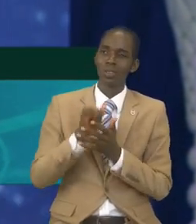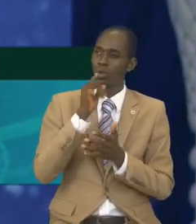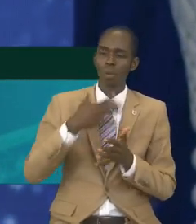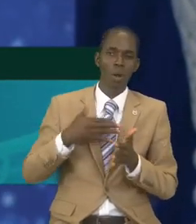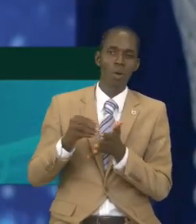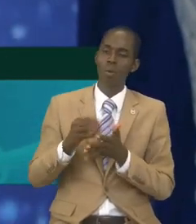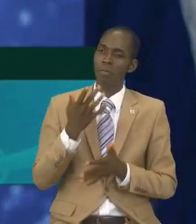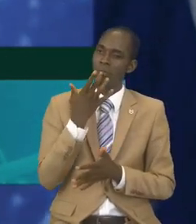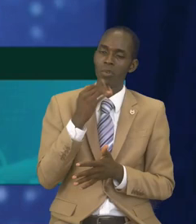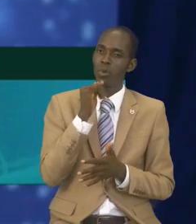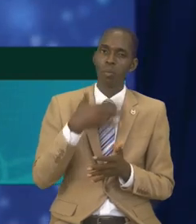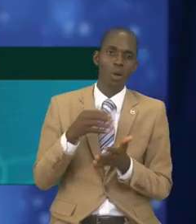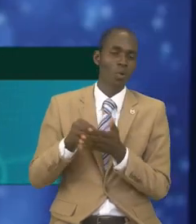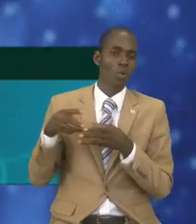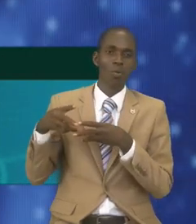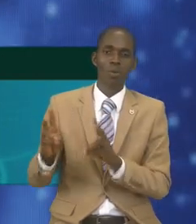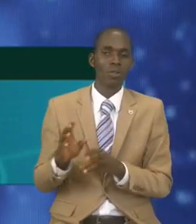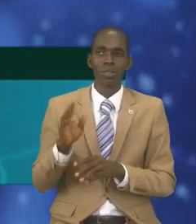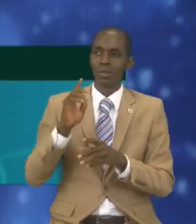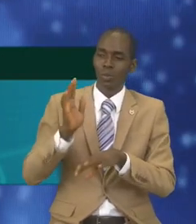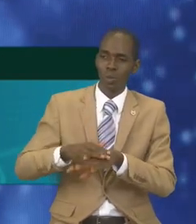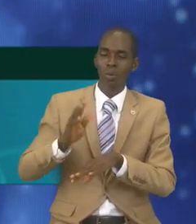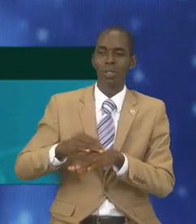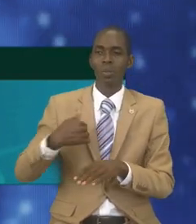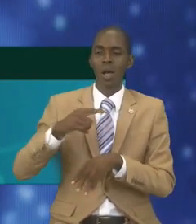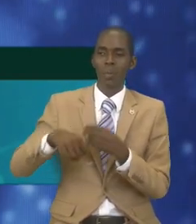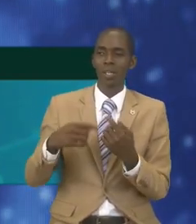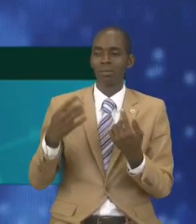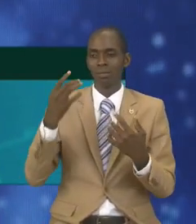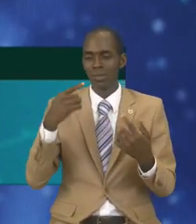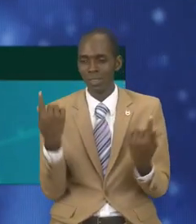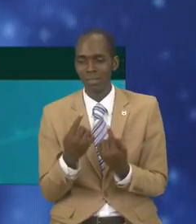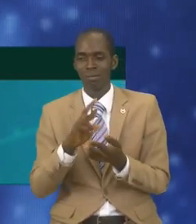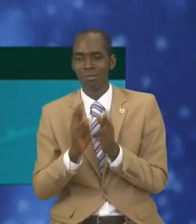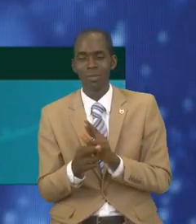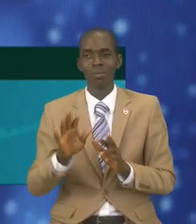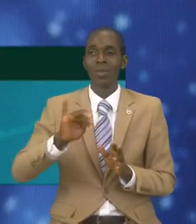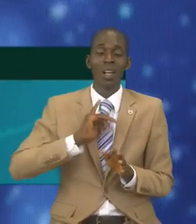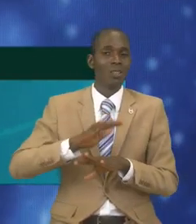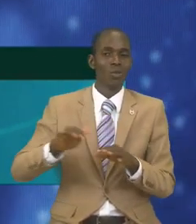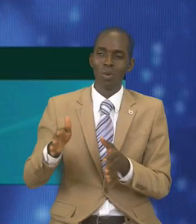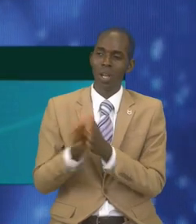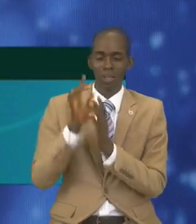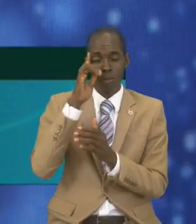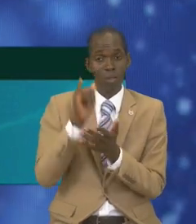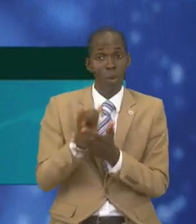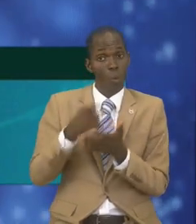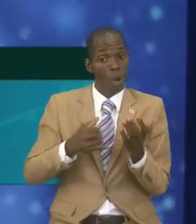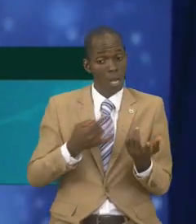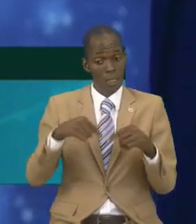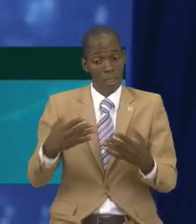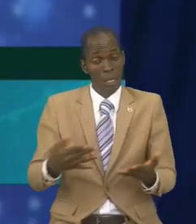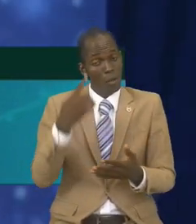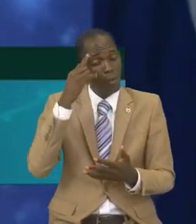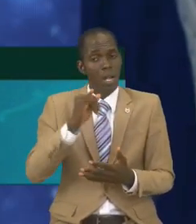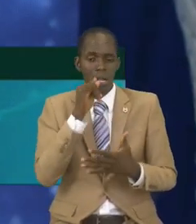your sin, I don't want to hear that. I came for healing. I came for deliverance. I came for blessing. And I know that, you know,